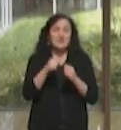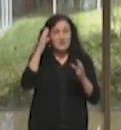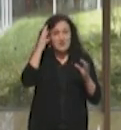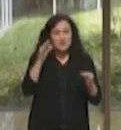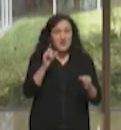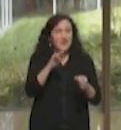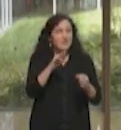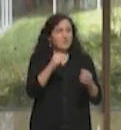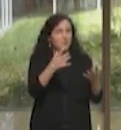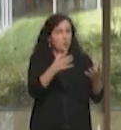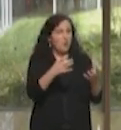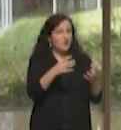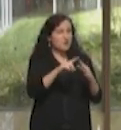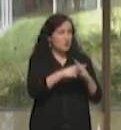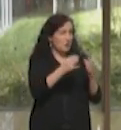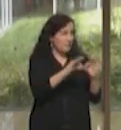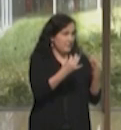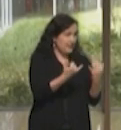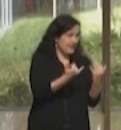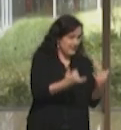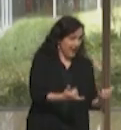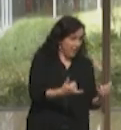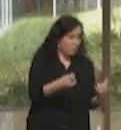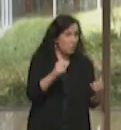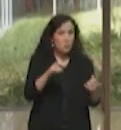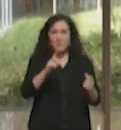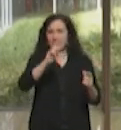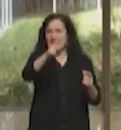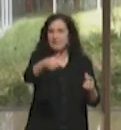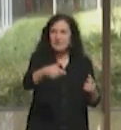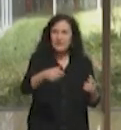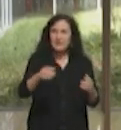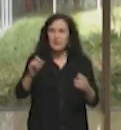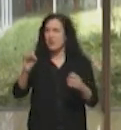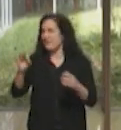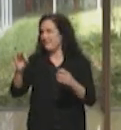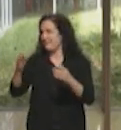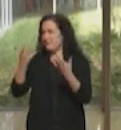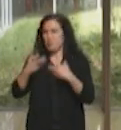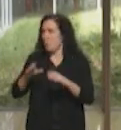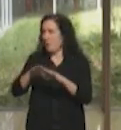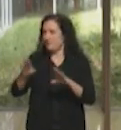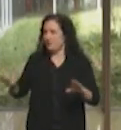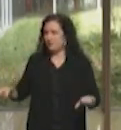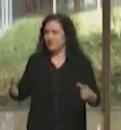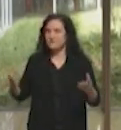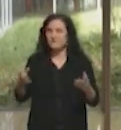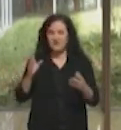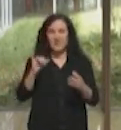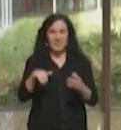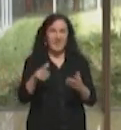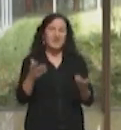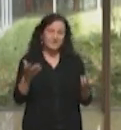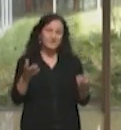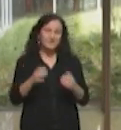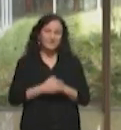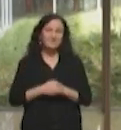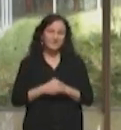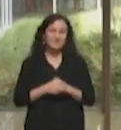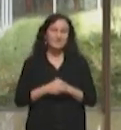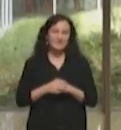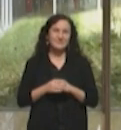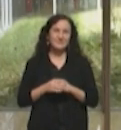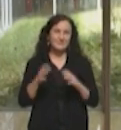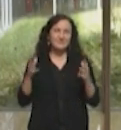you want to start your family now, later, or if at all. That comes down to your right to make